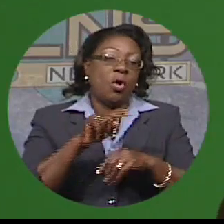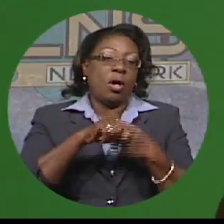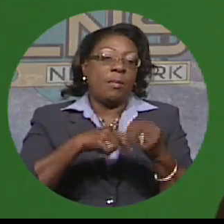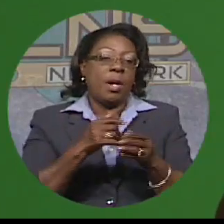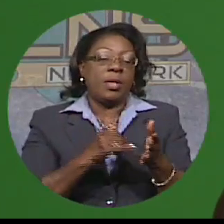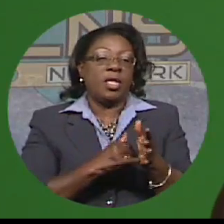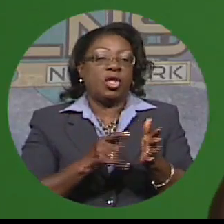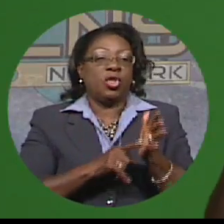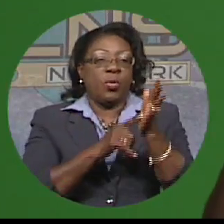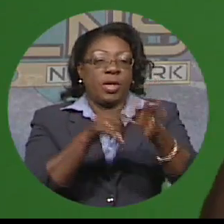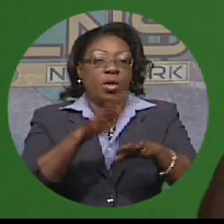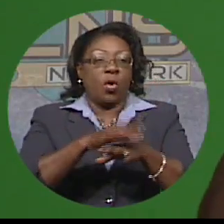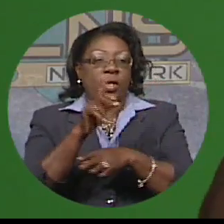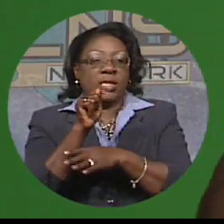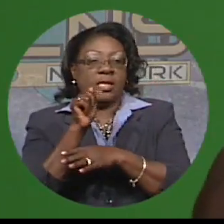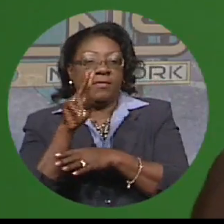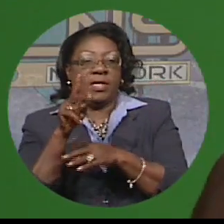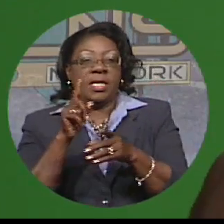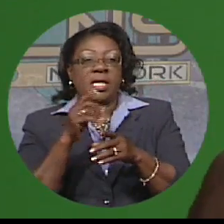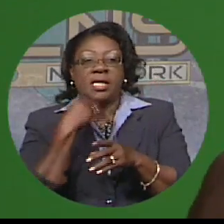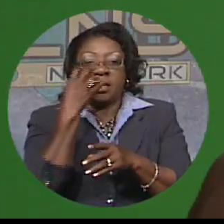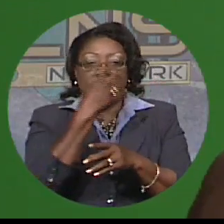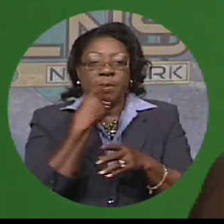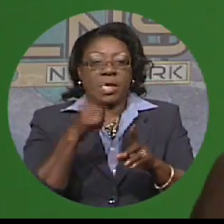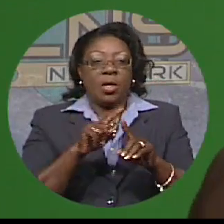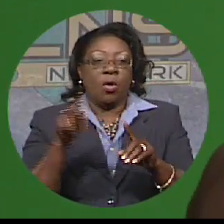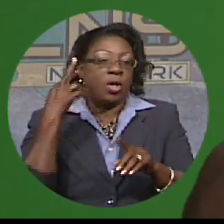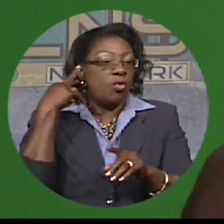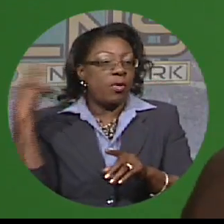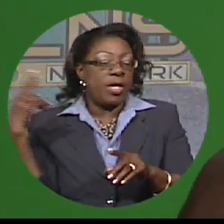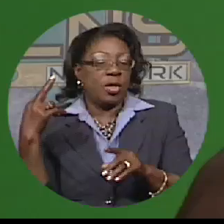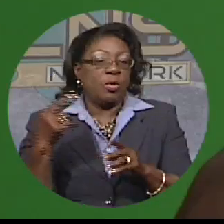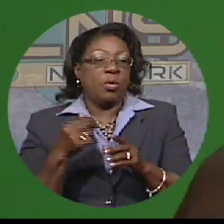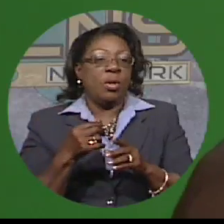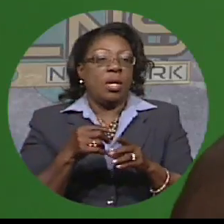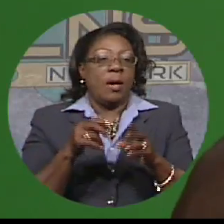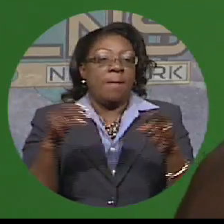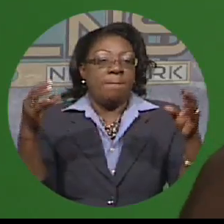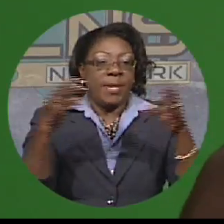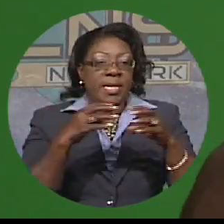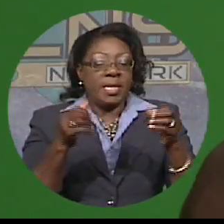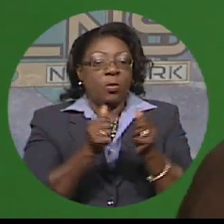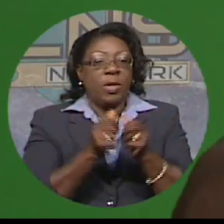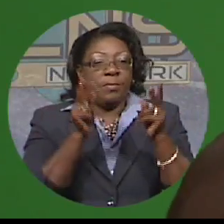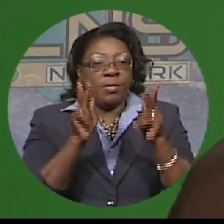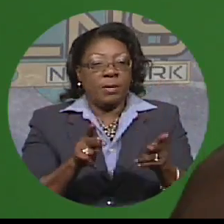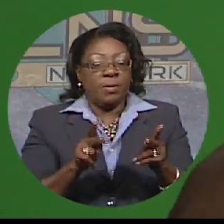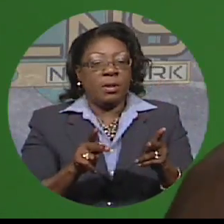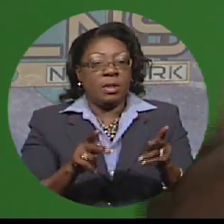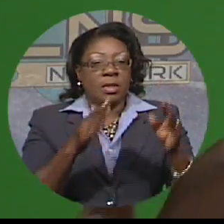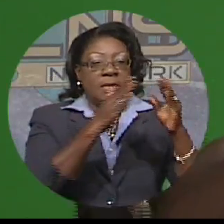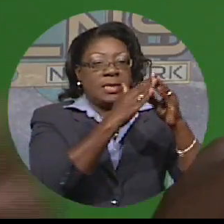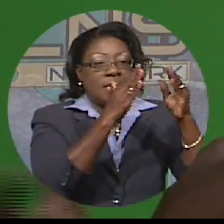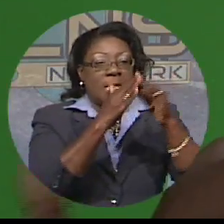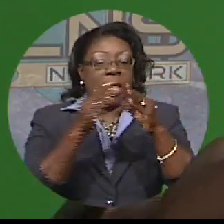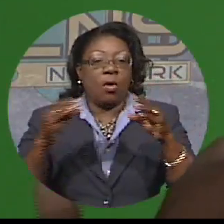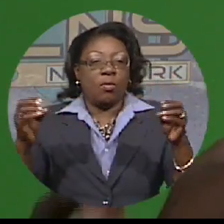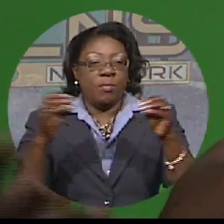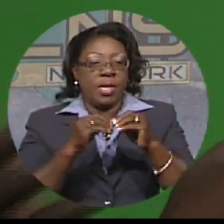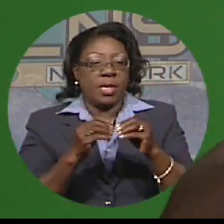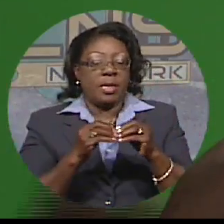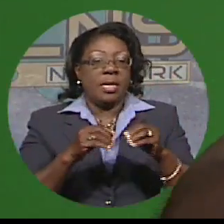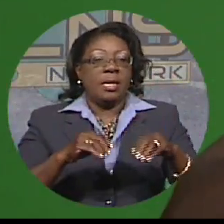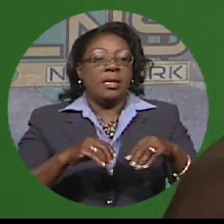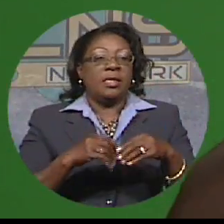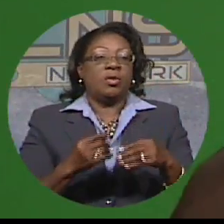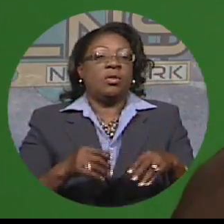it, showing it on TV, speaking on different radios, meeting with people, town meeting, giving it back to the people